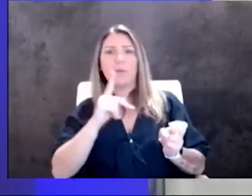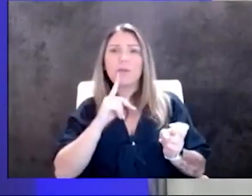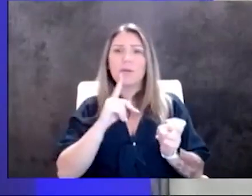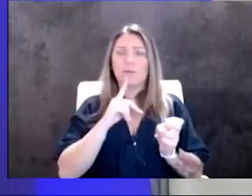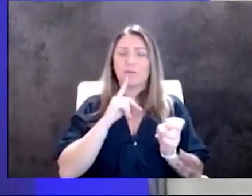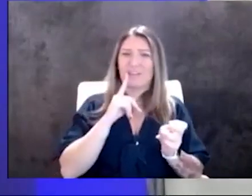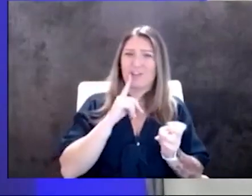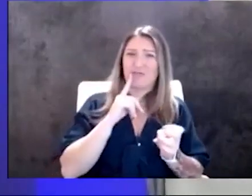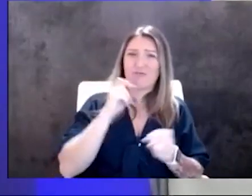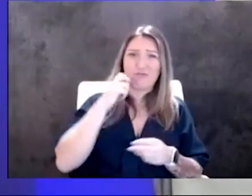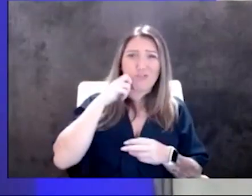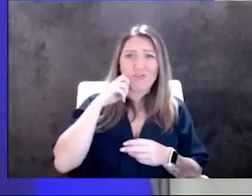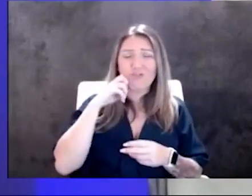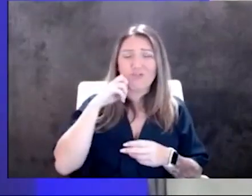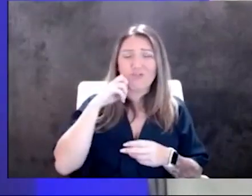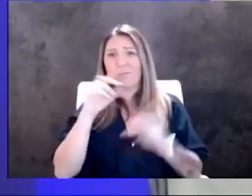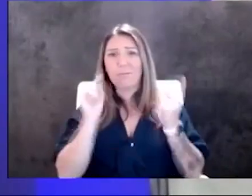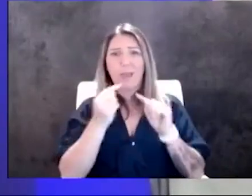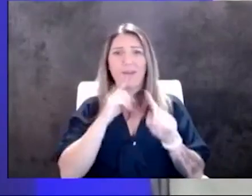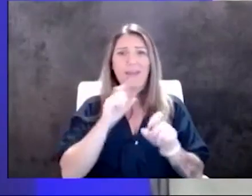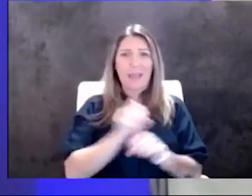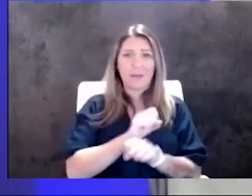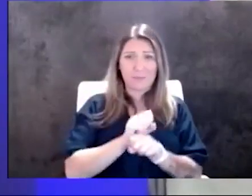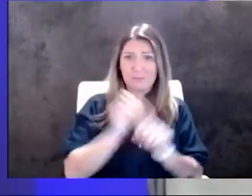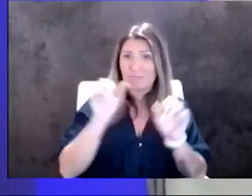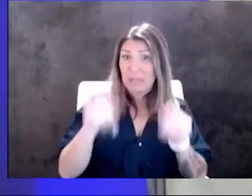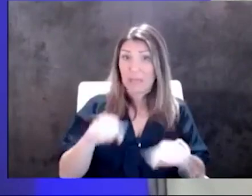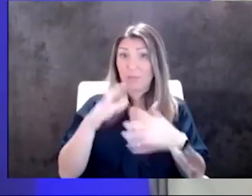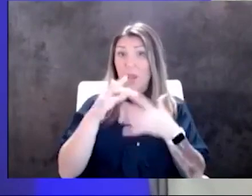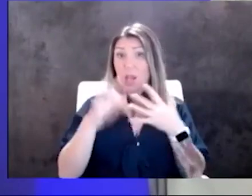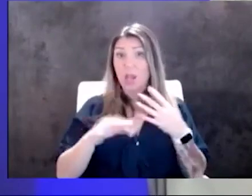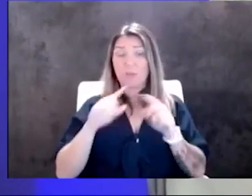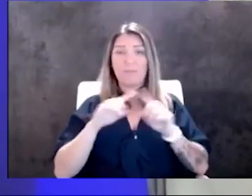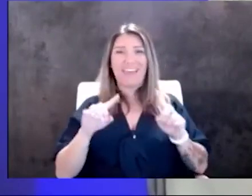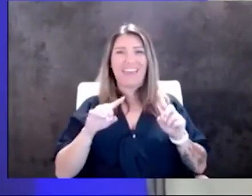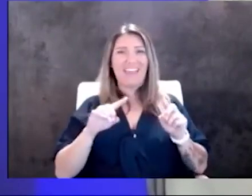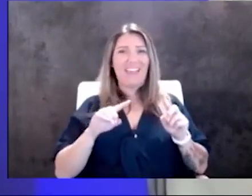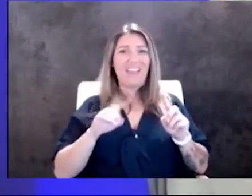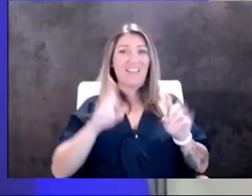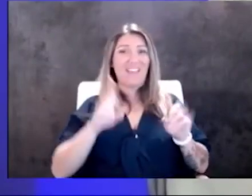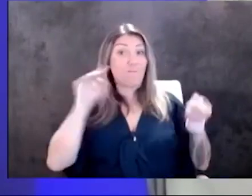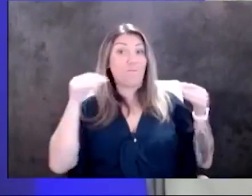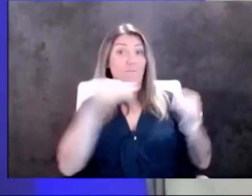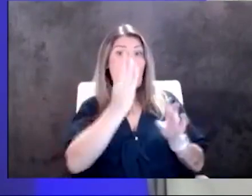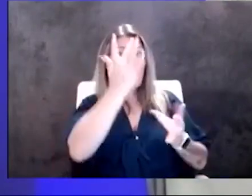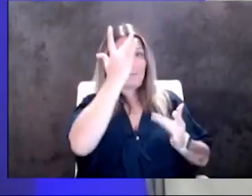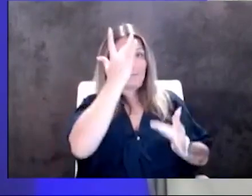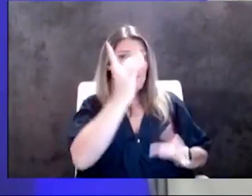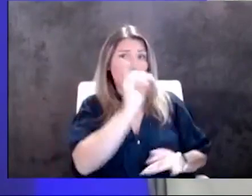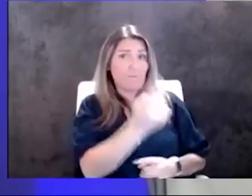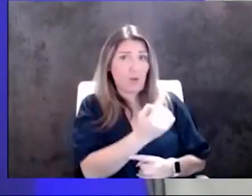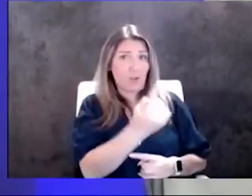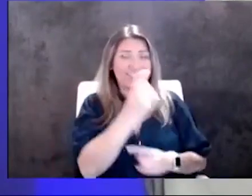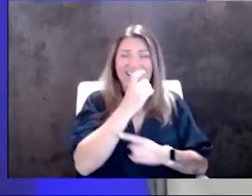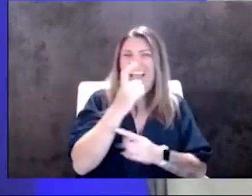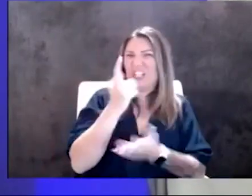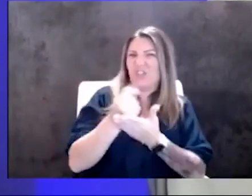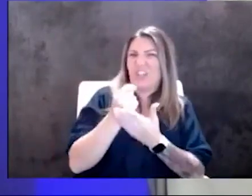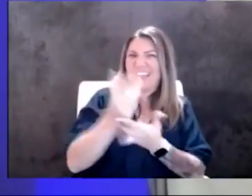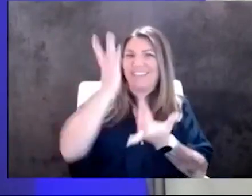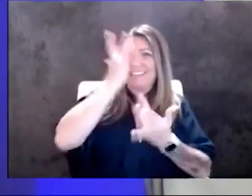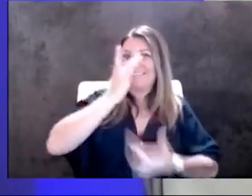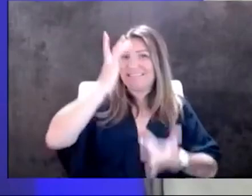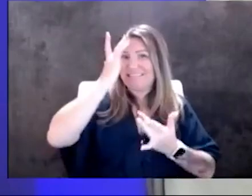think absolutely it can be on the table. But we always want the underlying disease being addressed first. We don't really want to treat the disease of